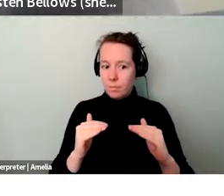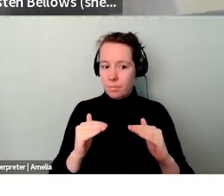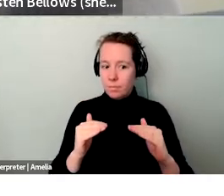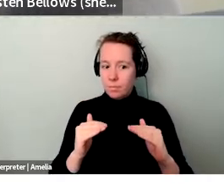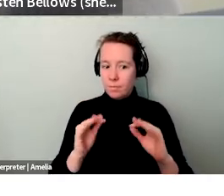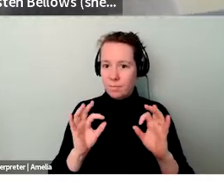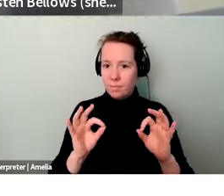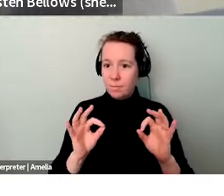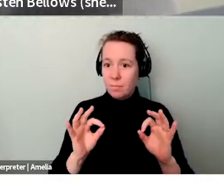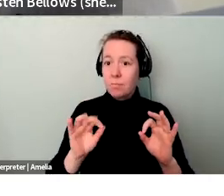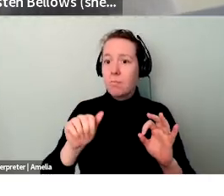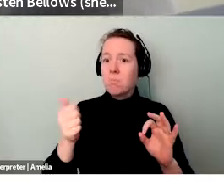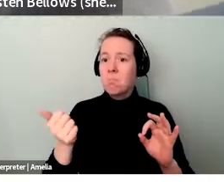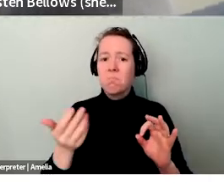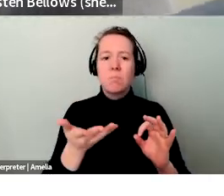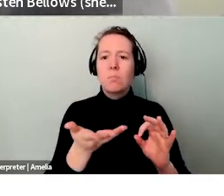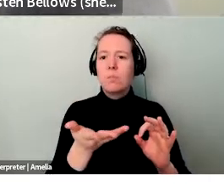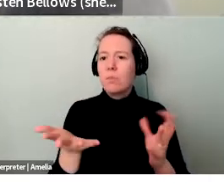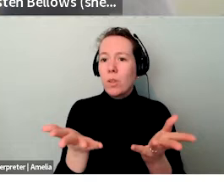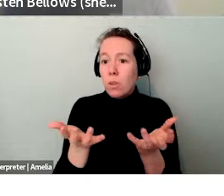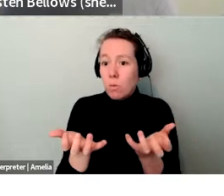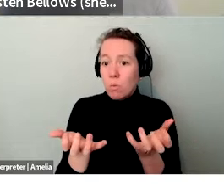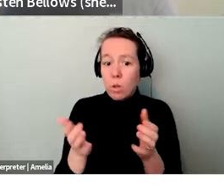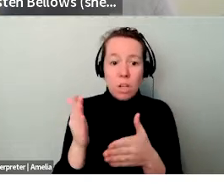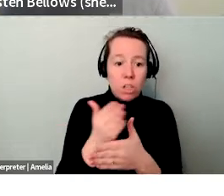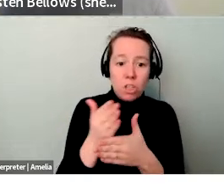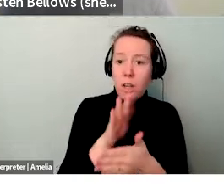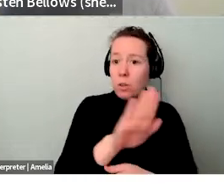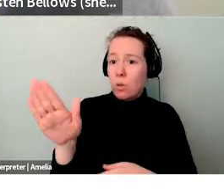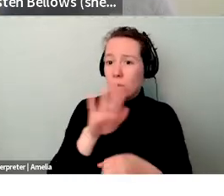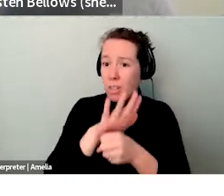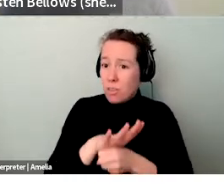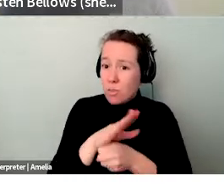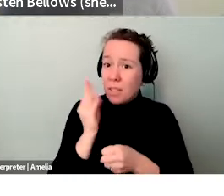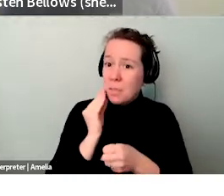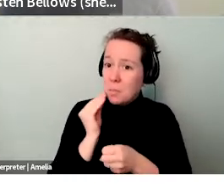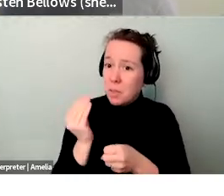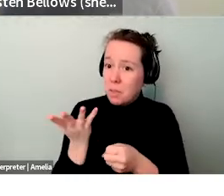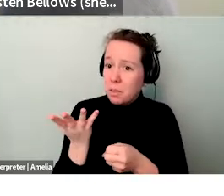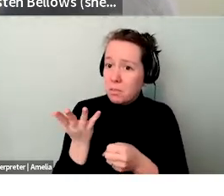So does anyone want to share like what you've found stressful about the job search process?